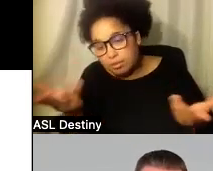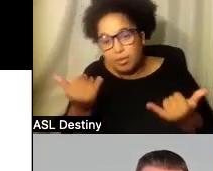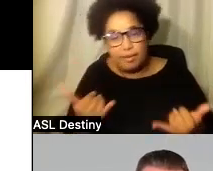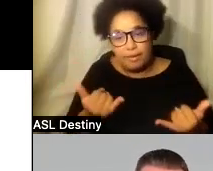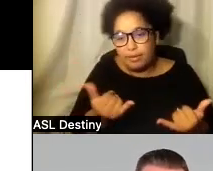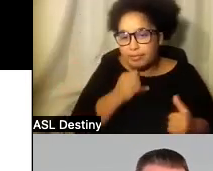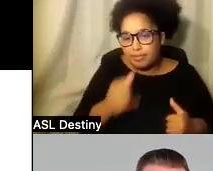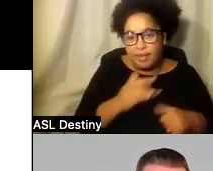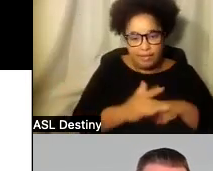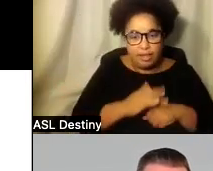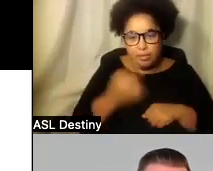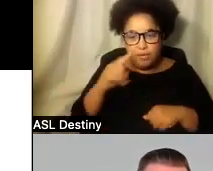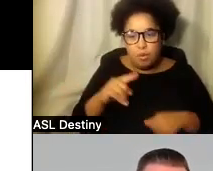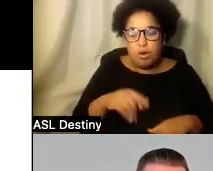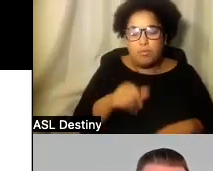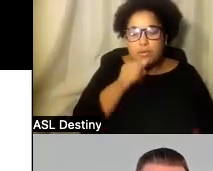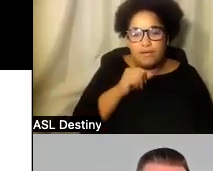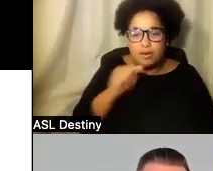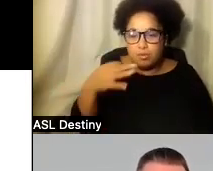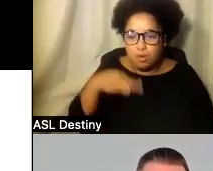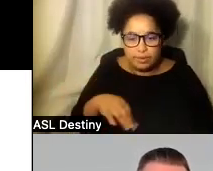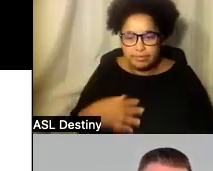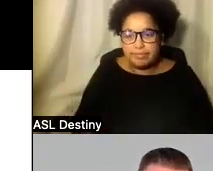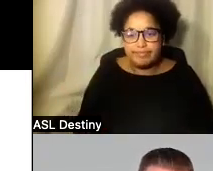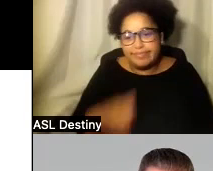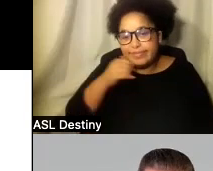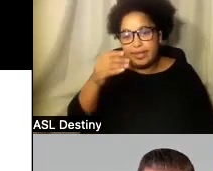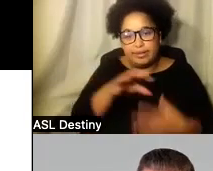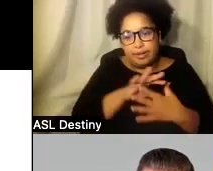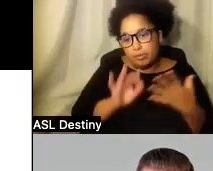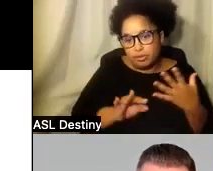is not something that is an option for